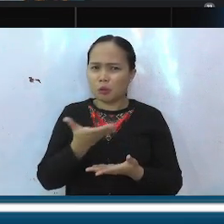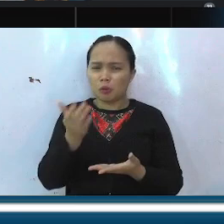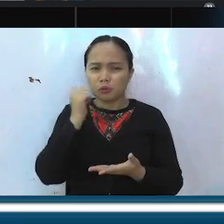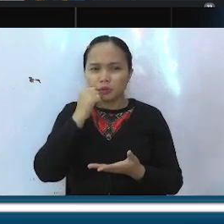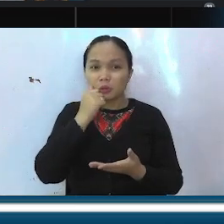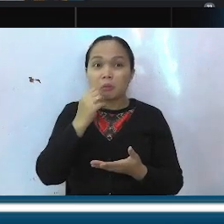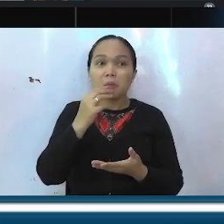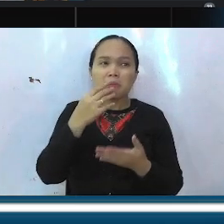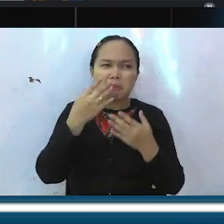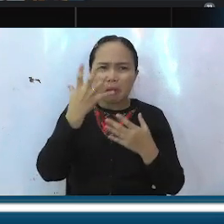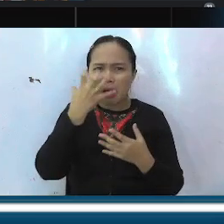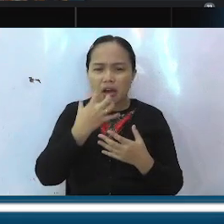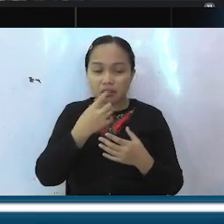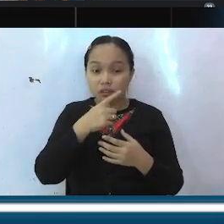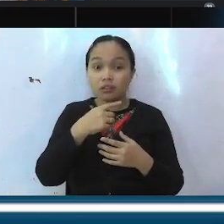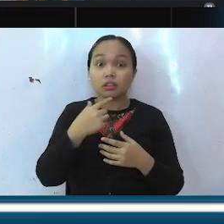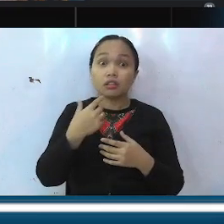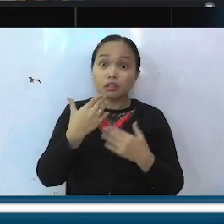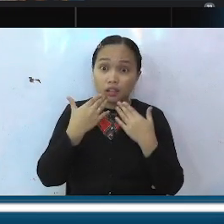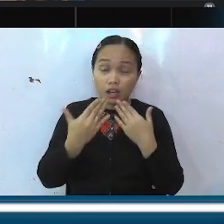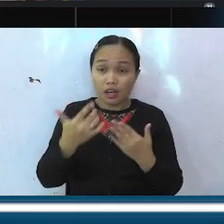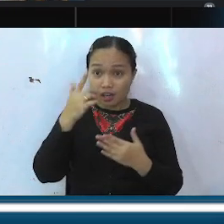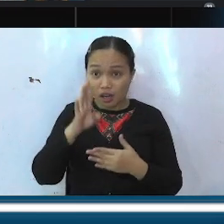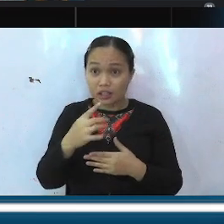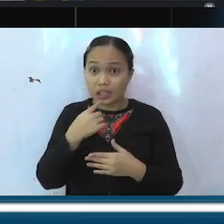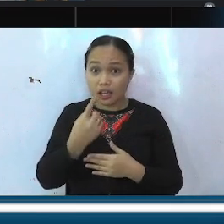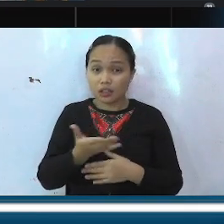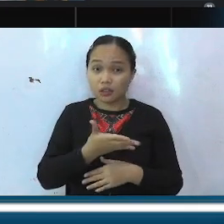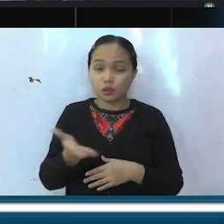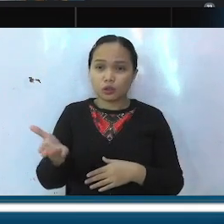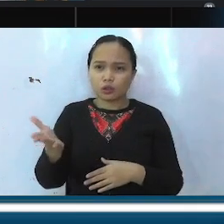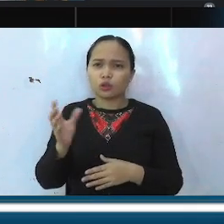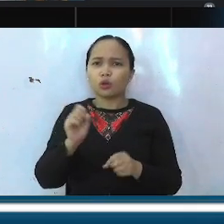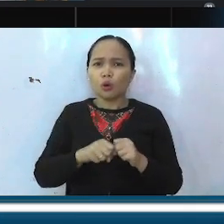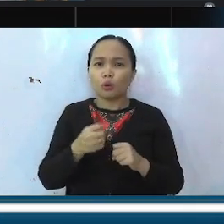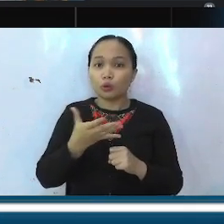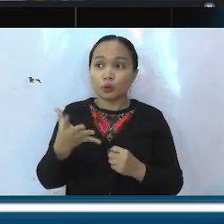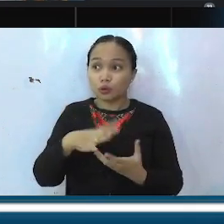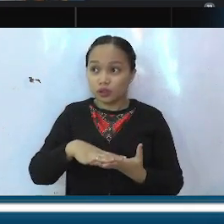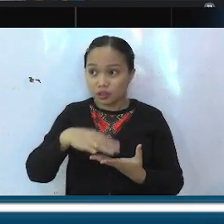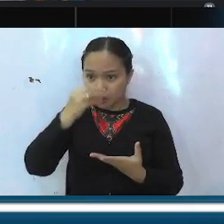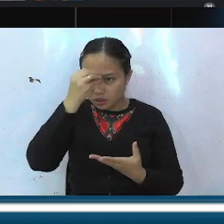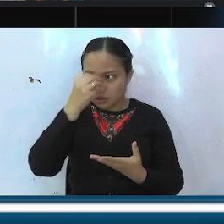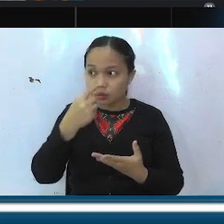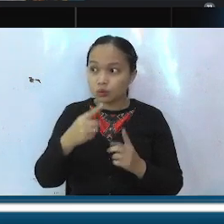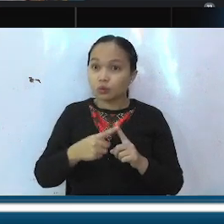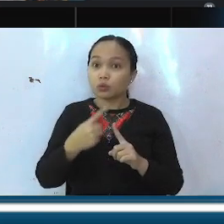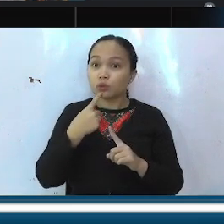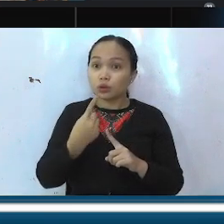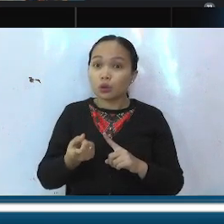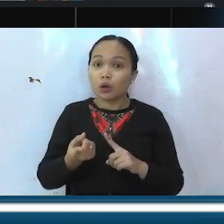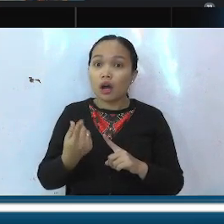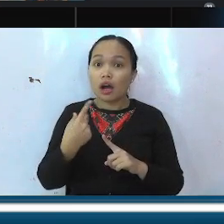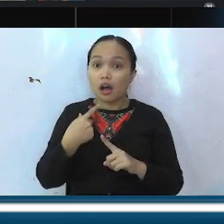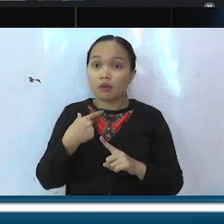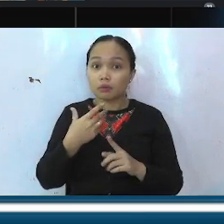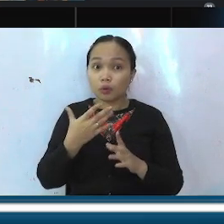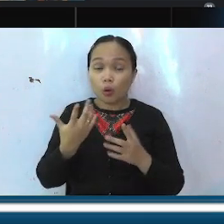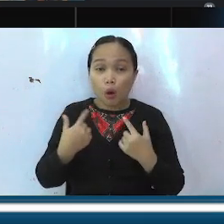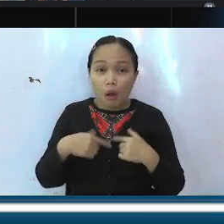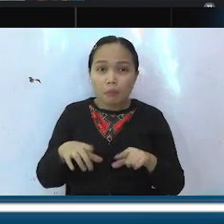they're telling you. Thank God they're telling you. They're telling you so you'd learn through being told and not through having to go through